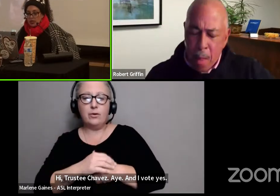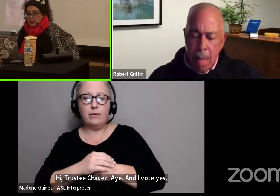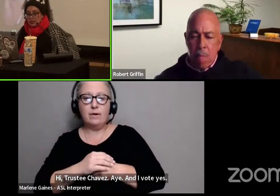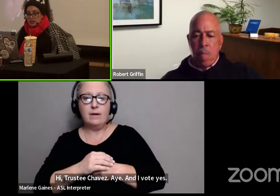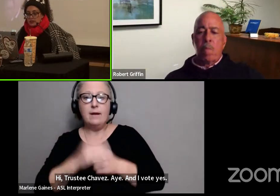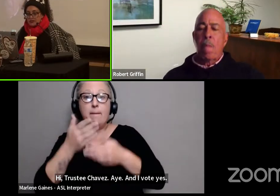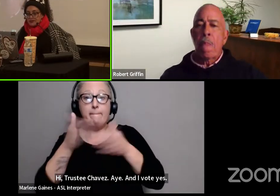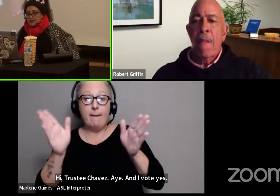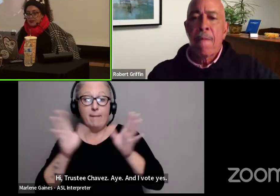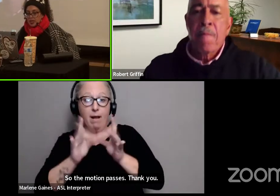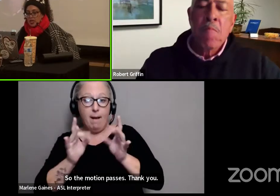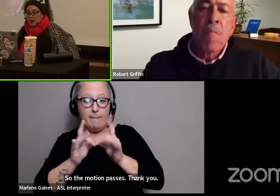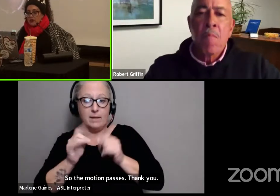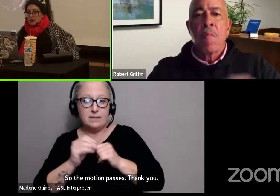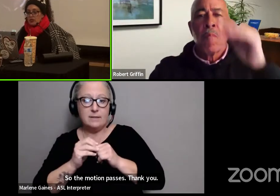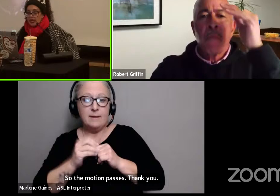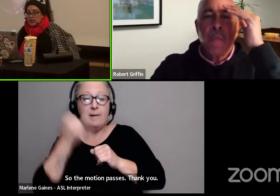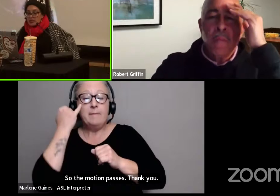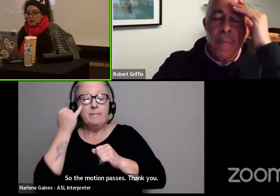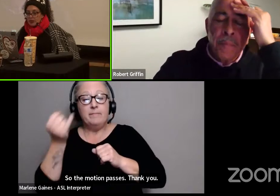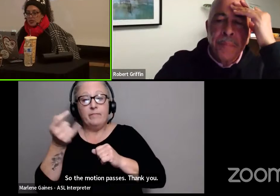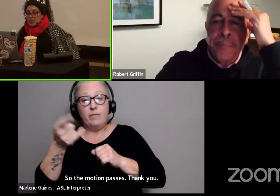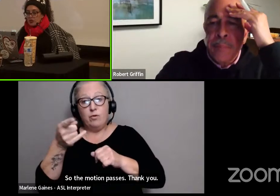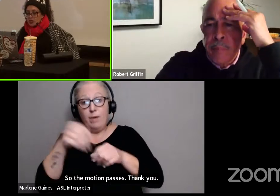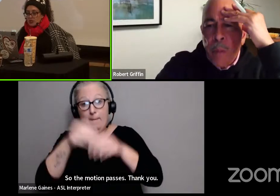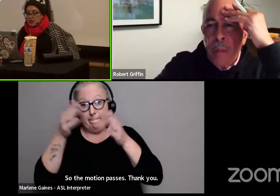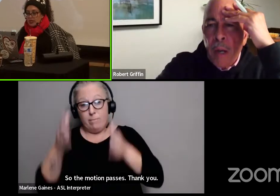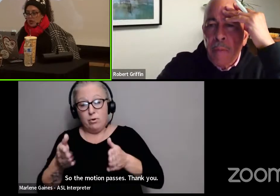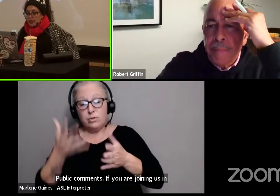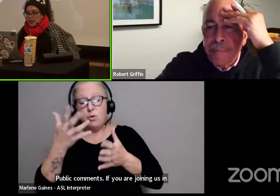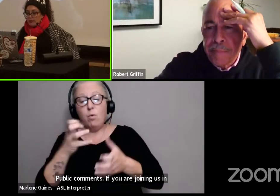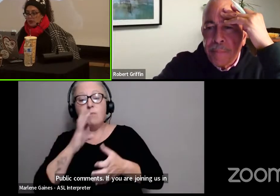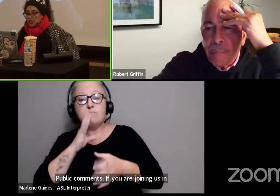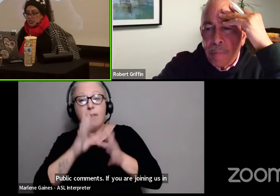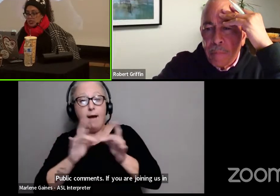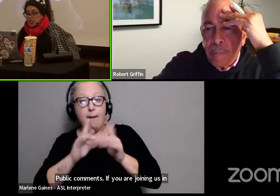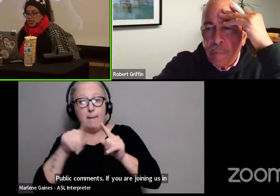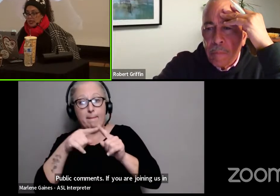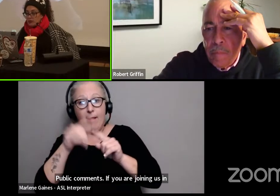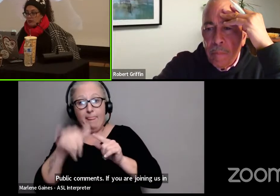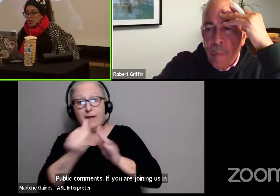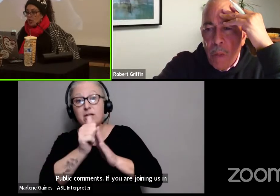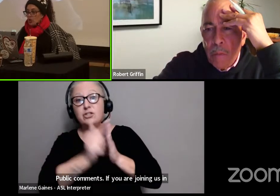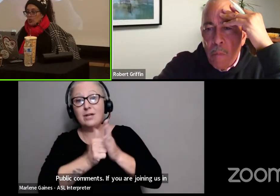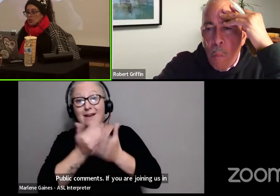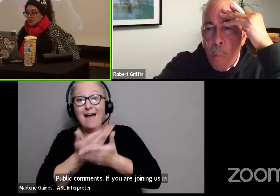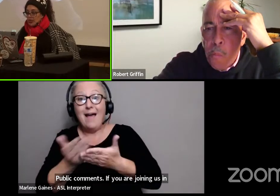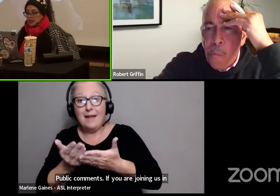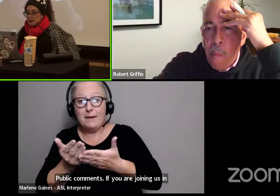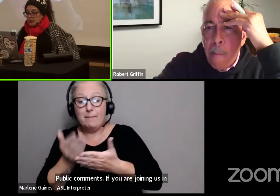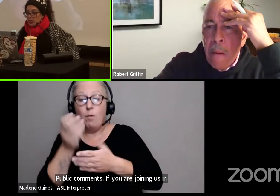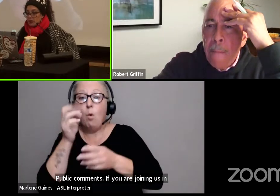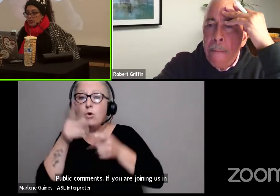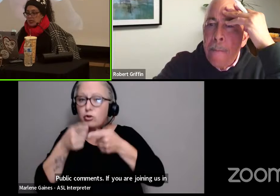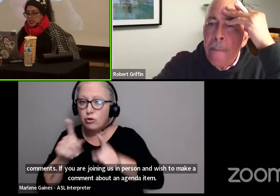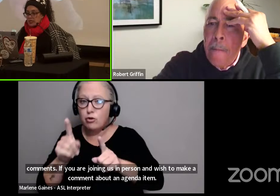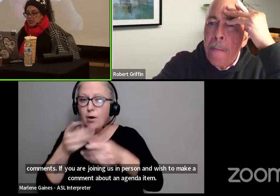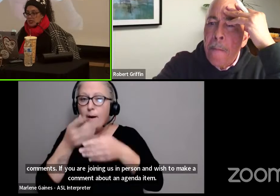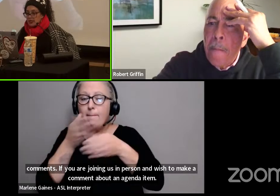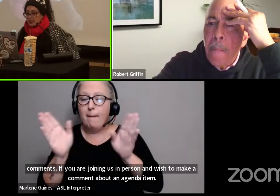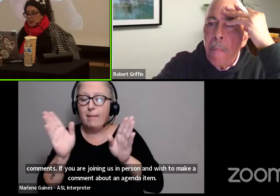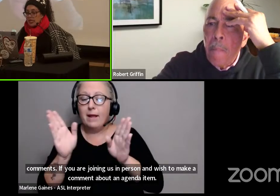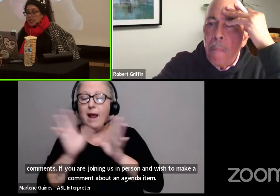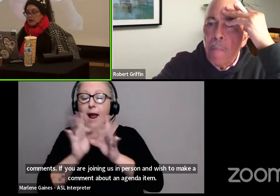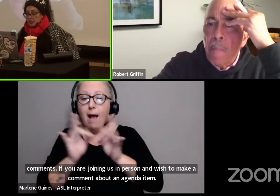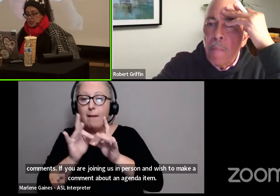Public comments. If you are joining us in person and wish to make a comment about an agenda item or during the public comments section